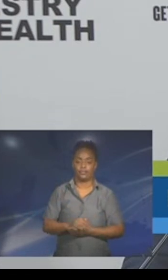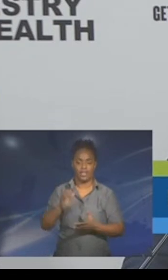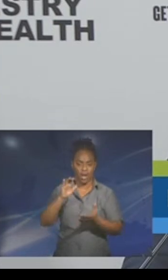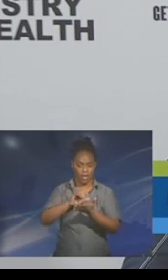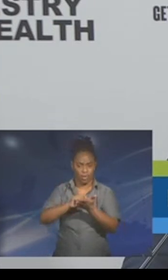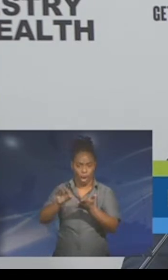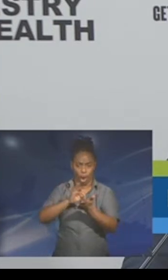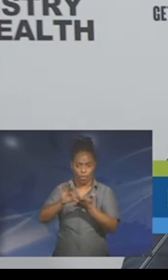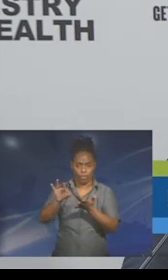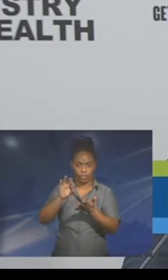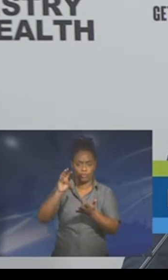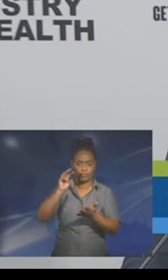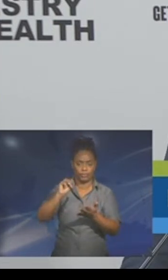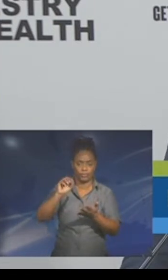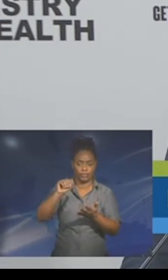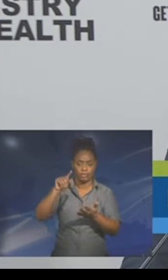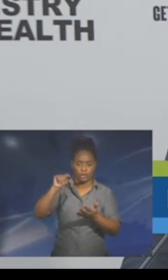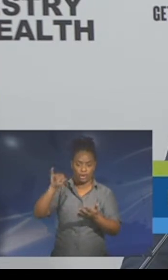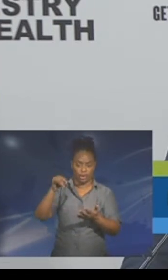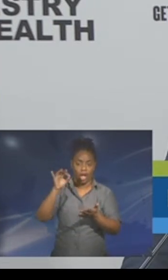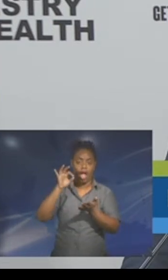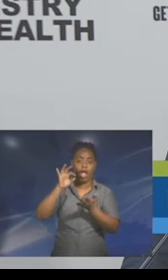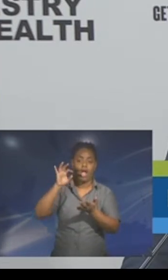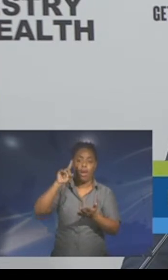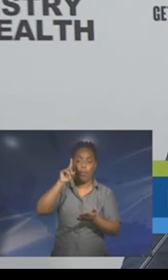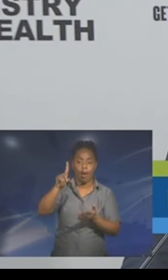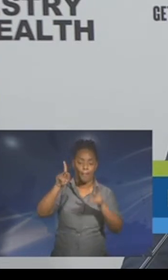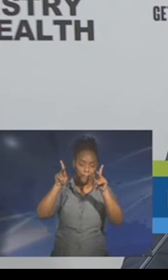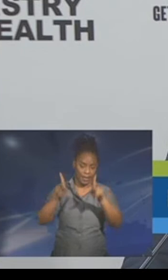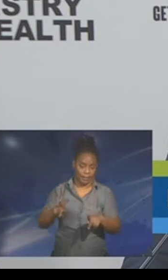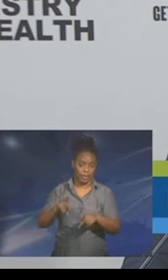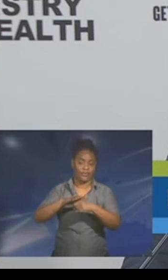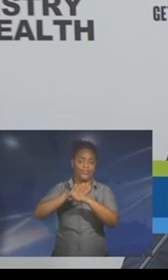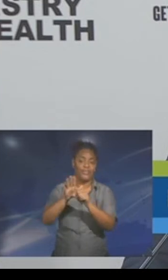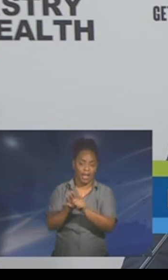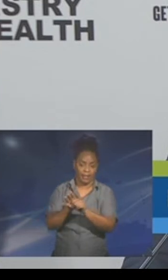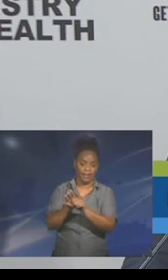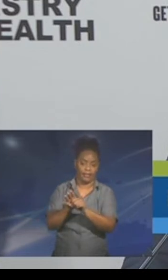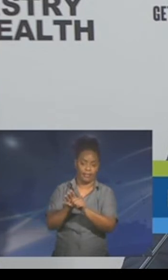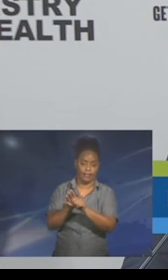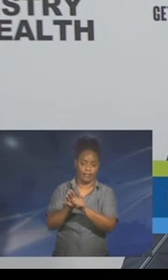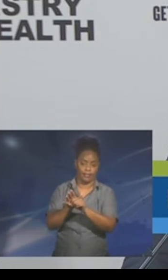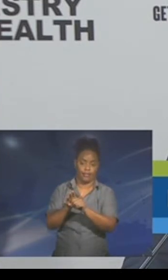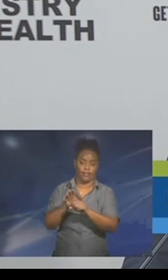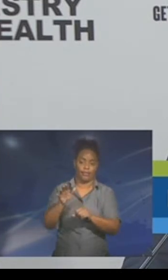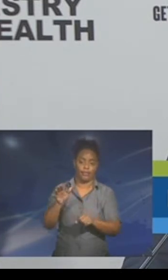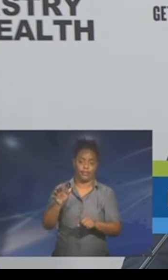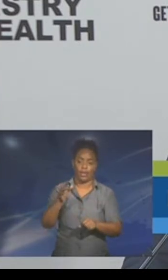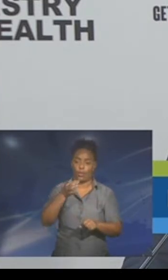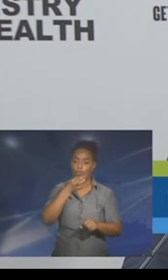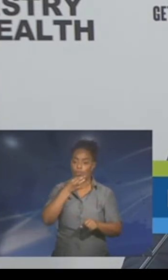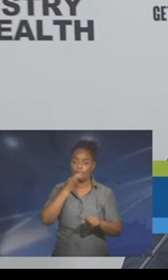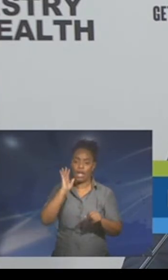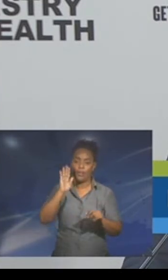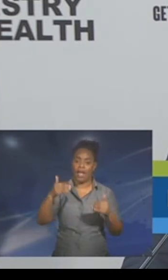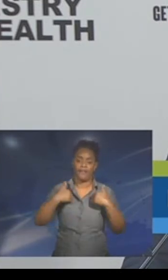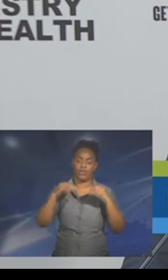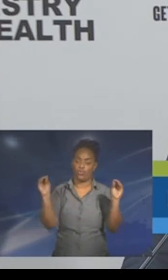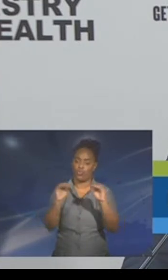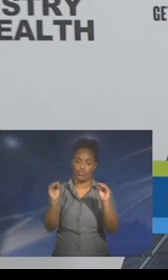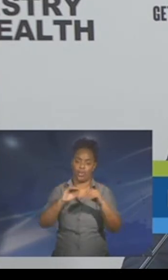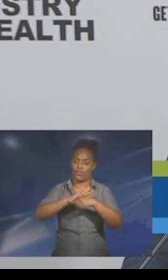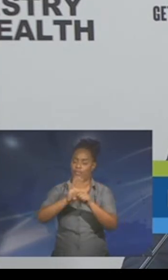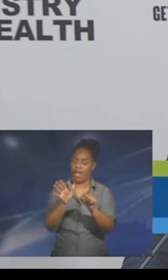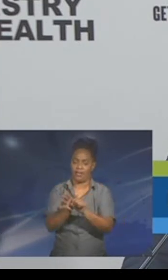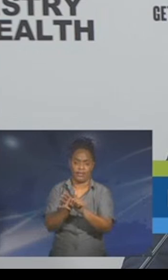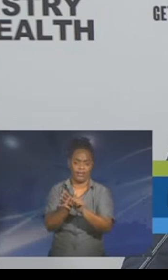St. James had 1 patient. So St. James is going to be free of COVID patients very soon,